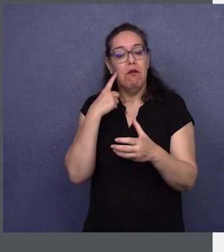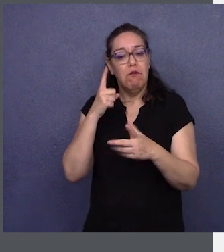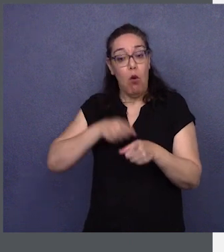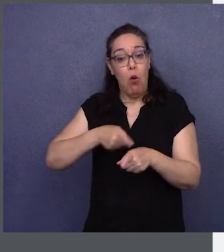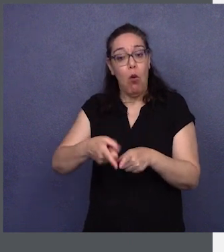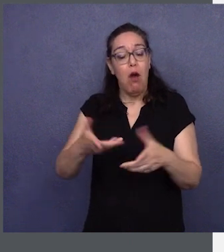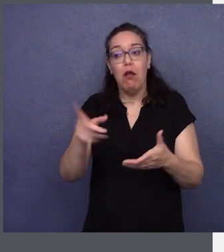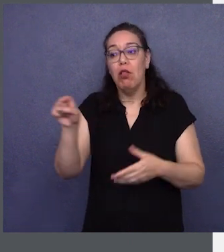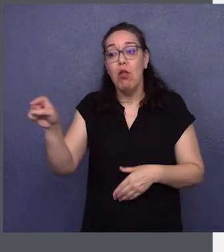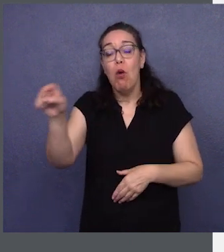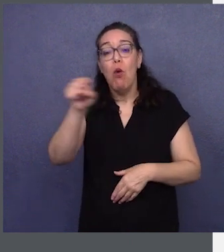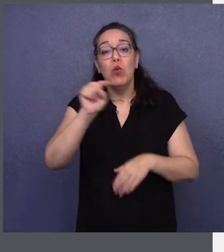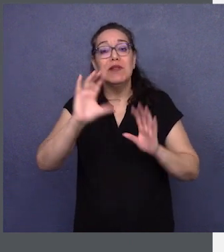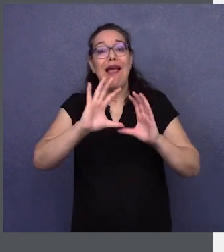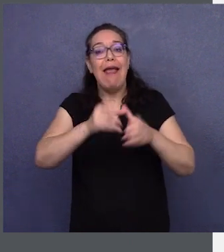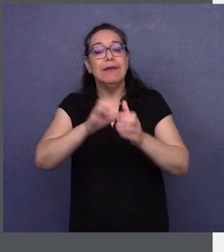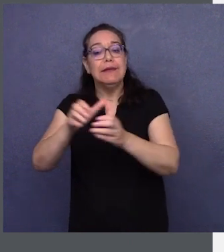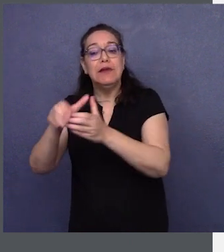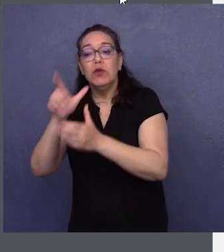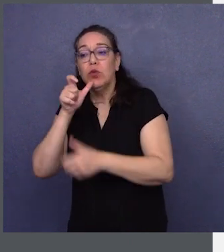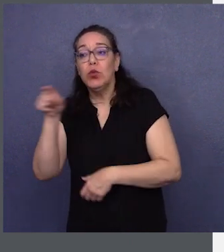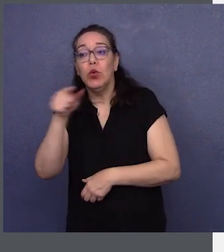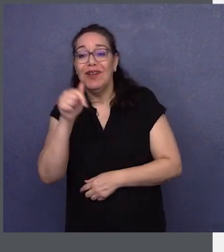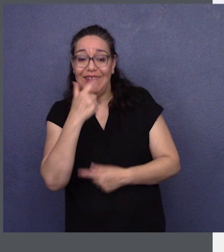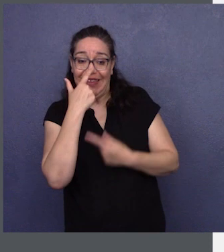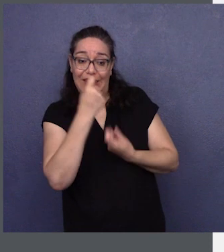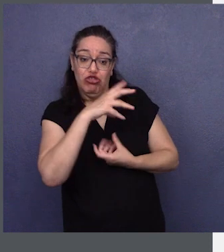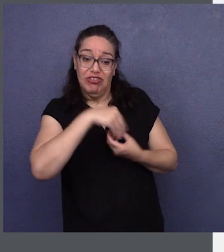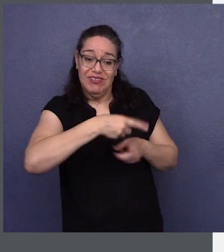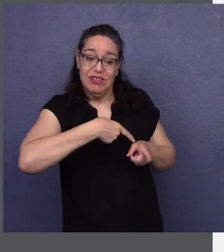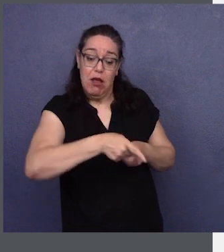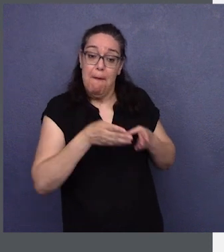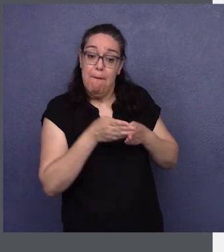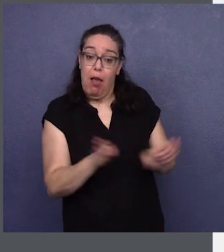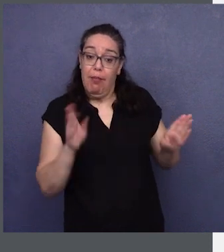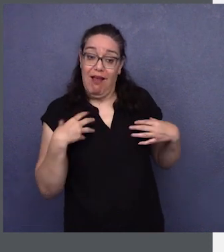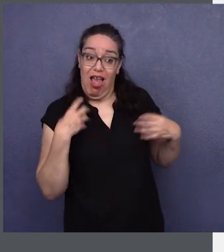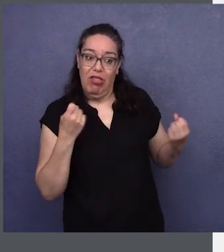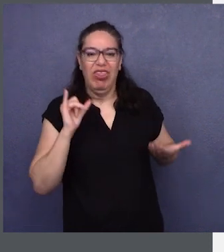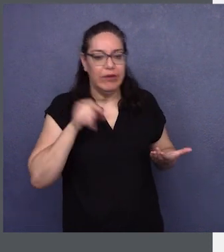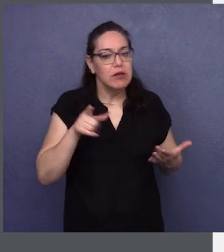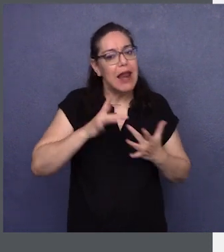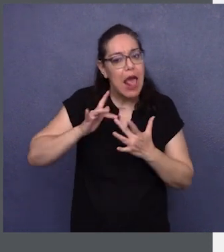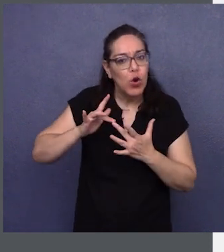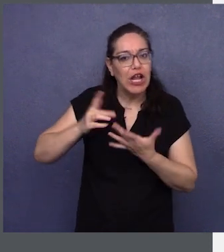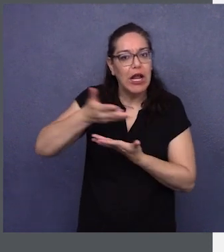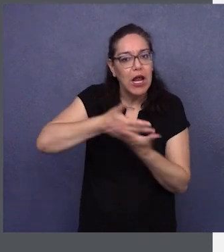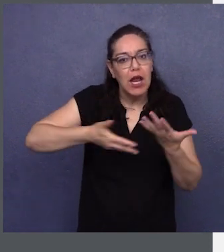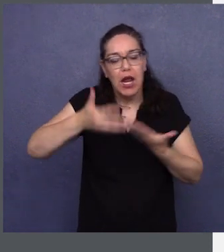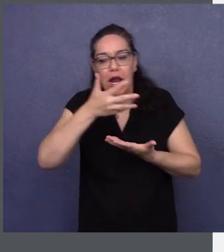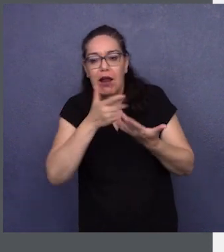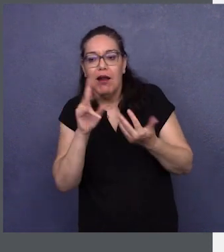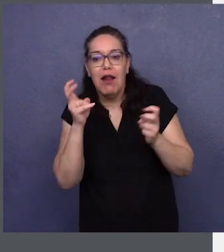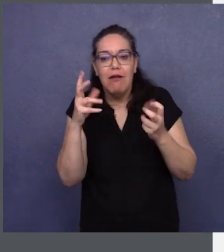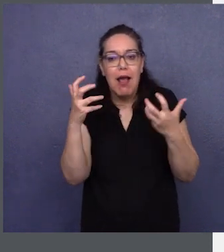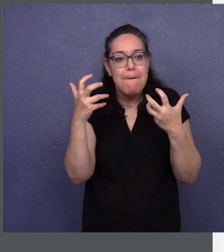for those entities that are interested in public health. This is a networking thing. So, you know, it's kind of like a matchmaking